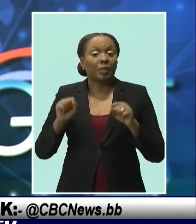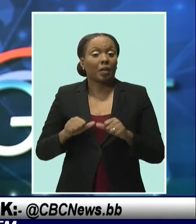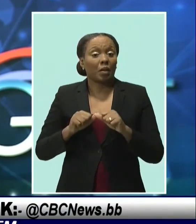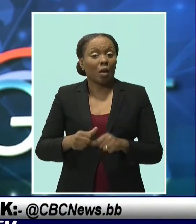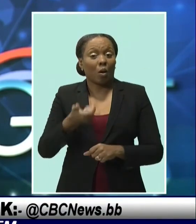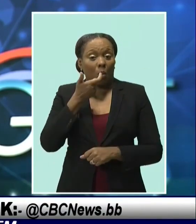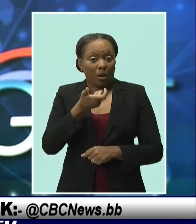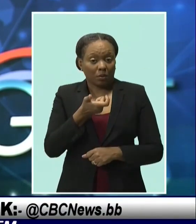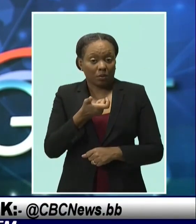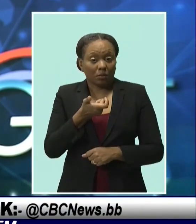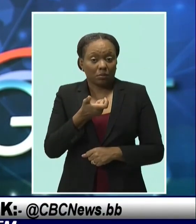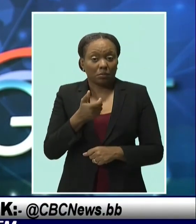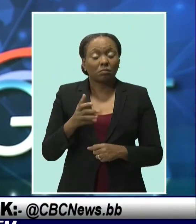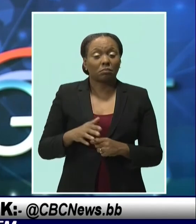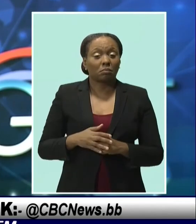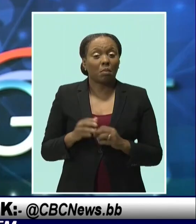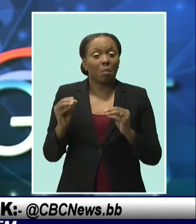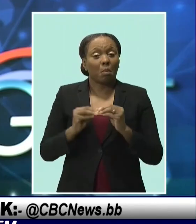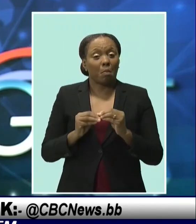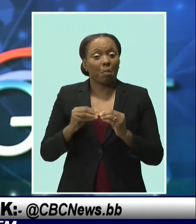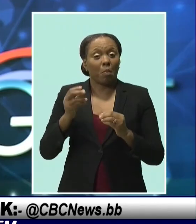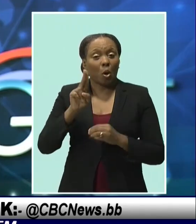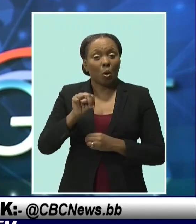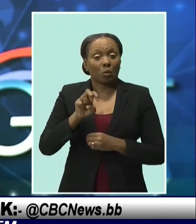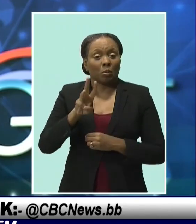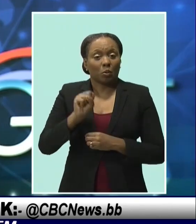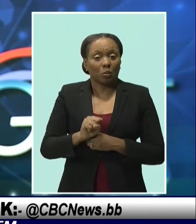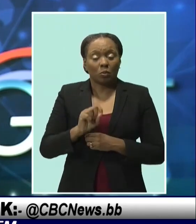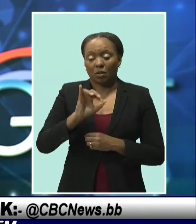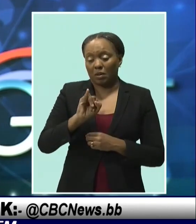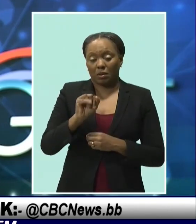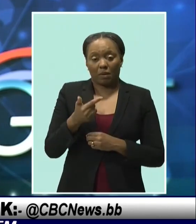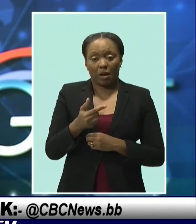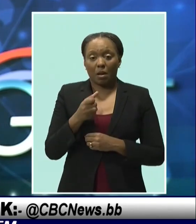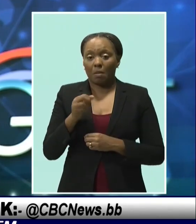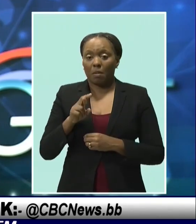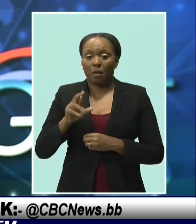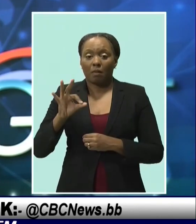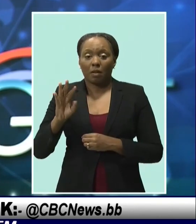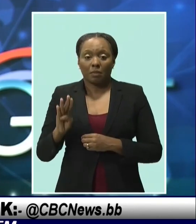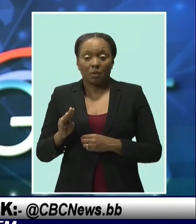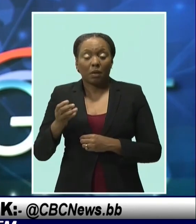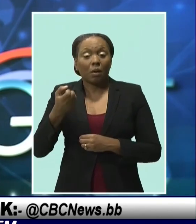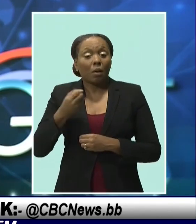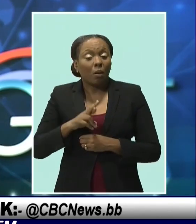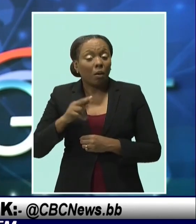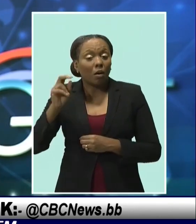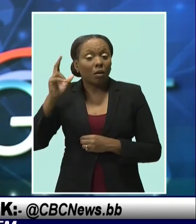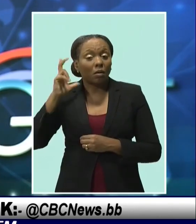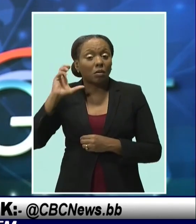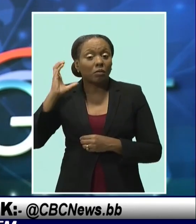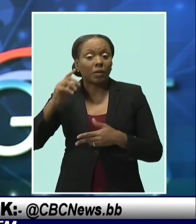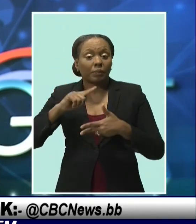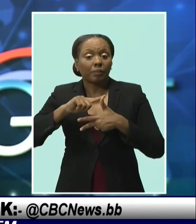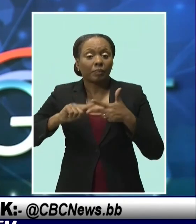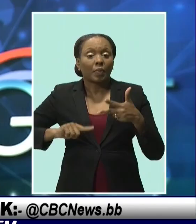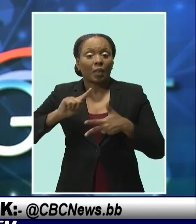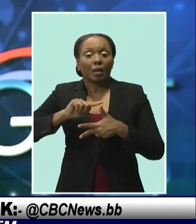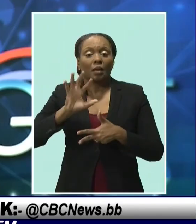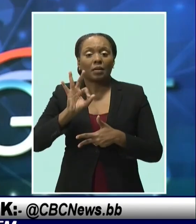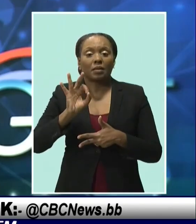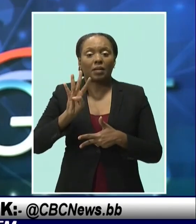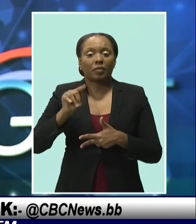and yet more news on our social media platforms, Instagram at CBC News Barbados and Facebook at cbcnews.bb, as well as our